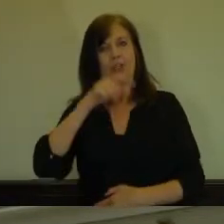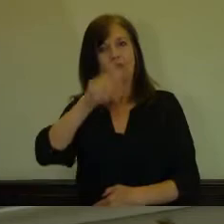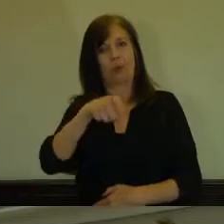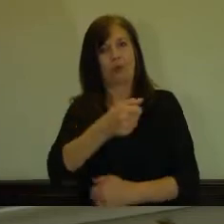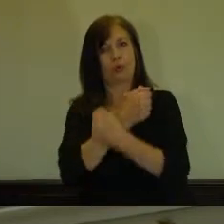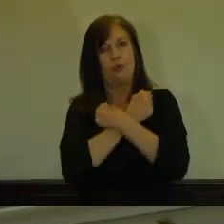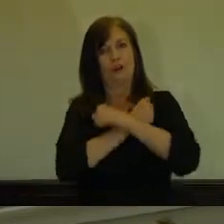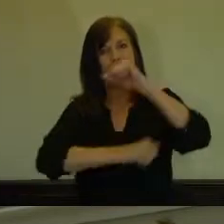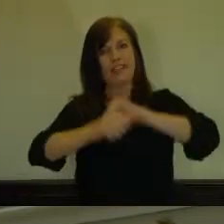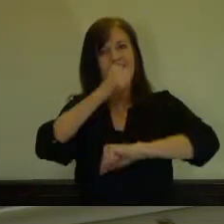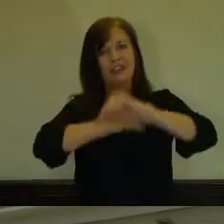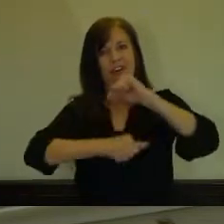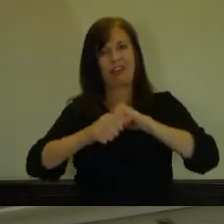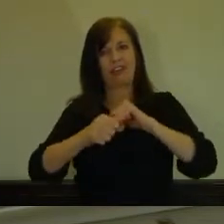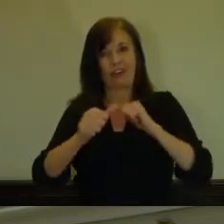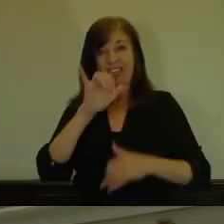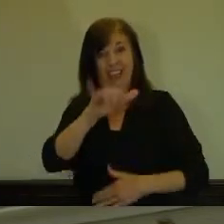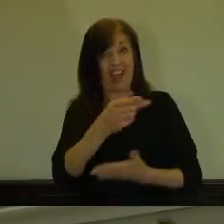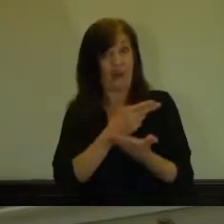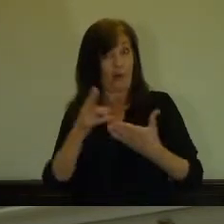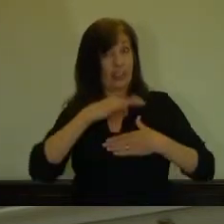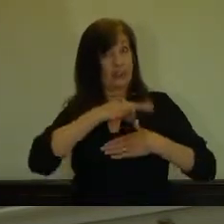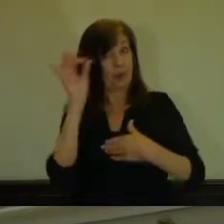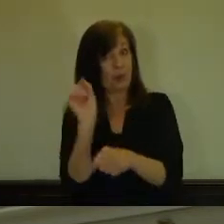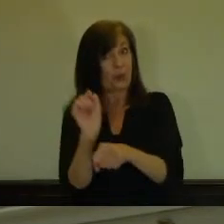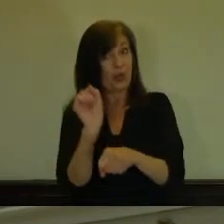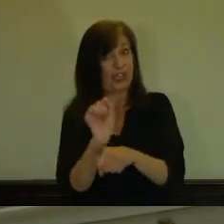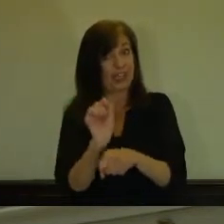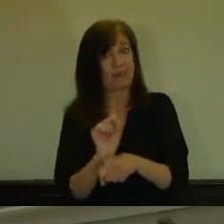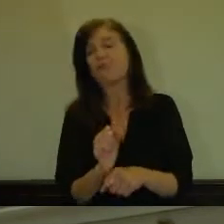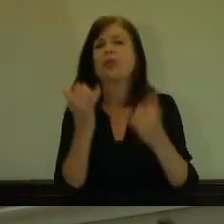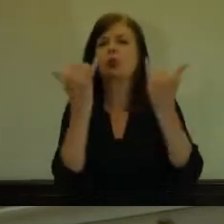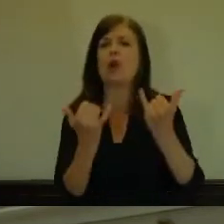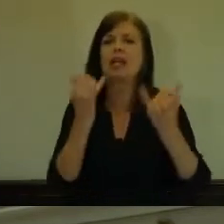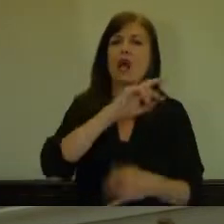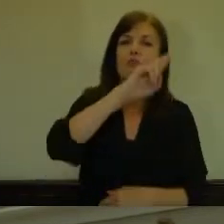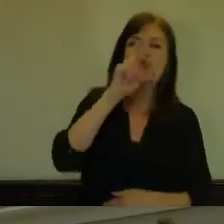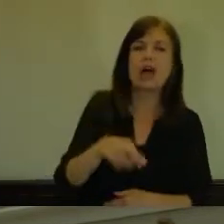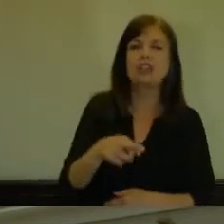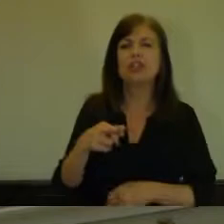Spirit was at work. In Rochester and around the country, we